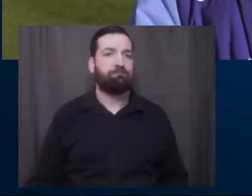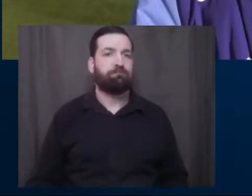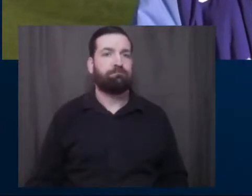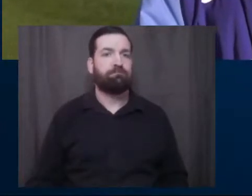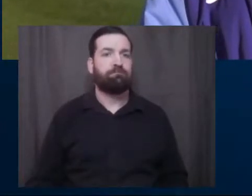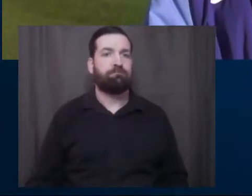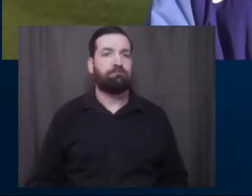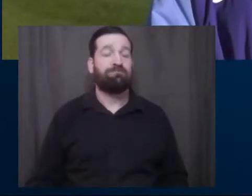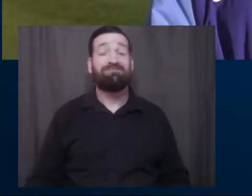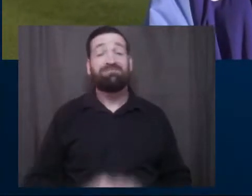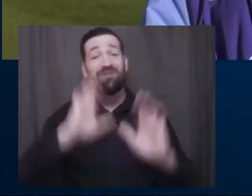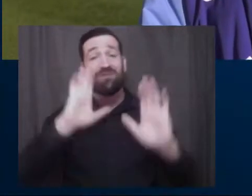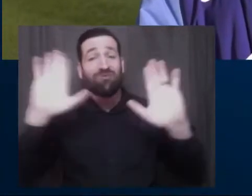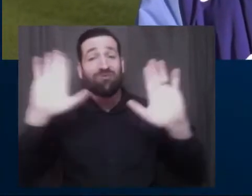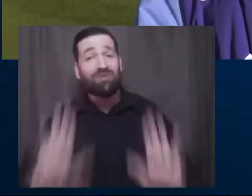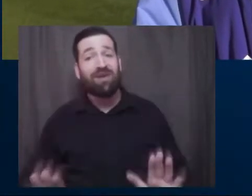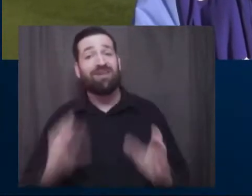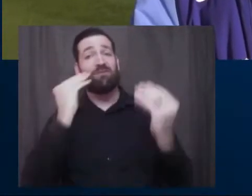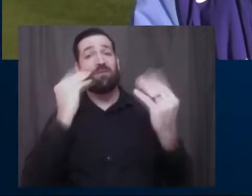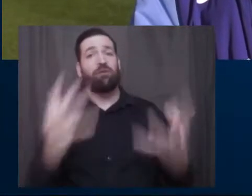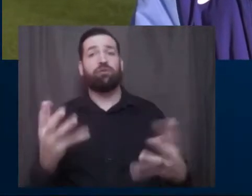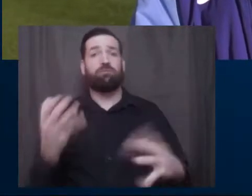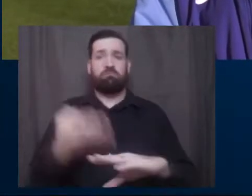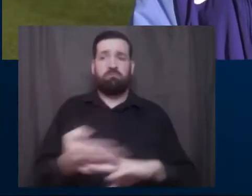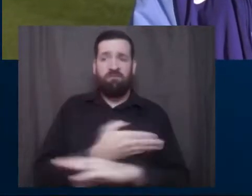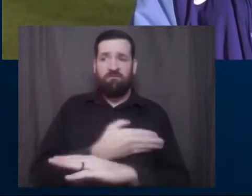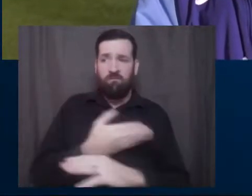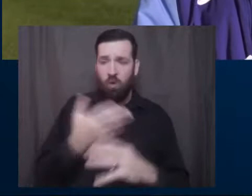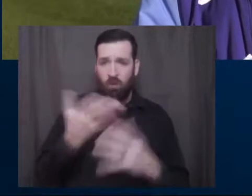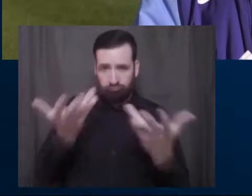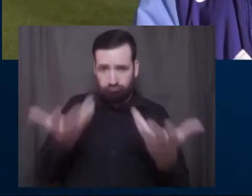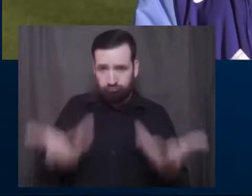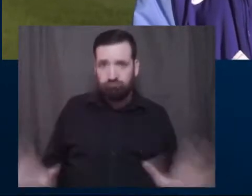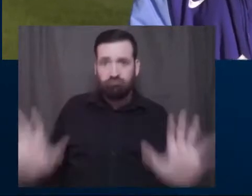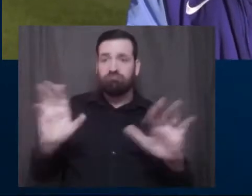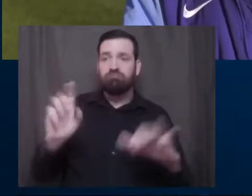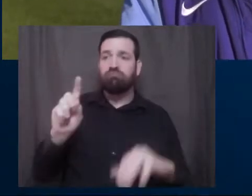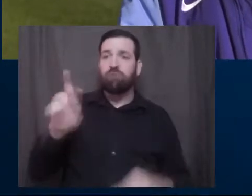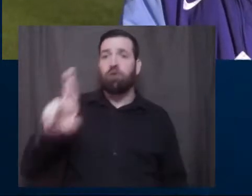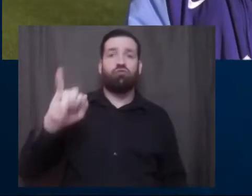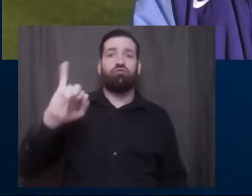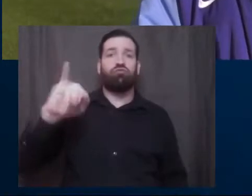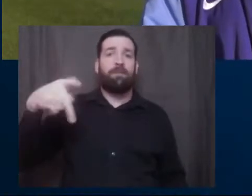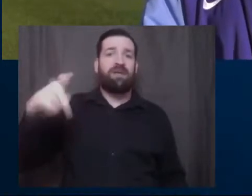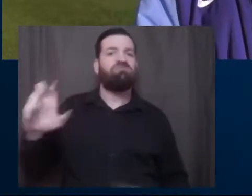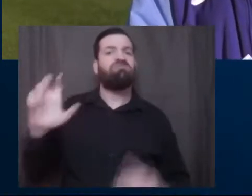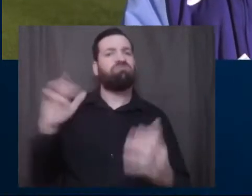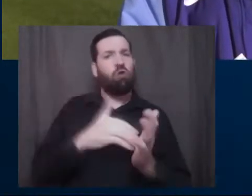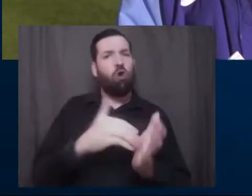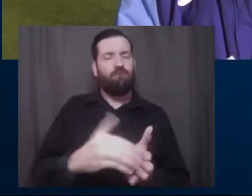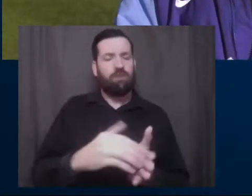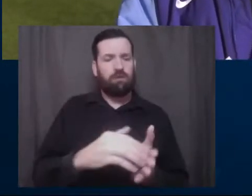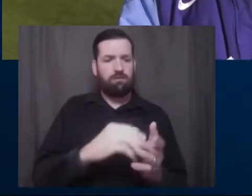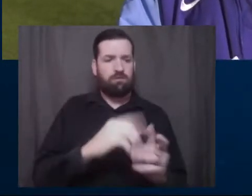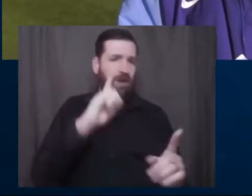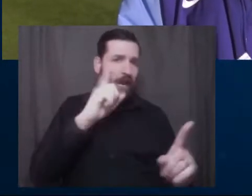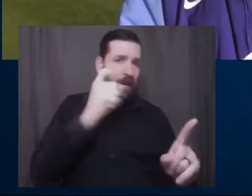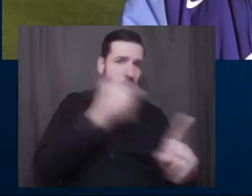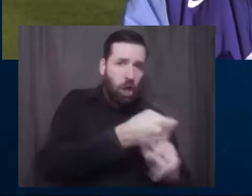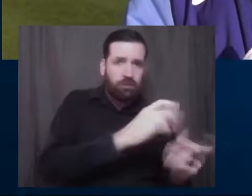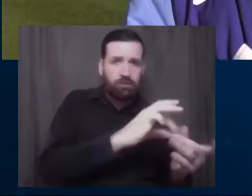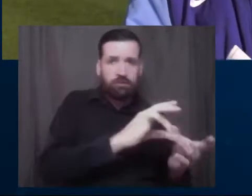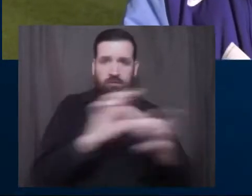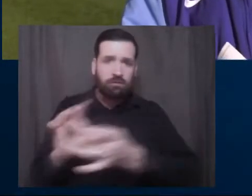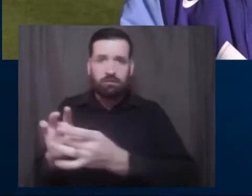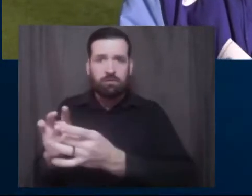Great information. And Dr. Rippey, before we go, it's just important to remind people we oftentimes associate concussion with sports,